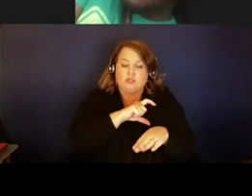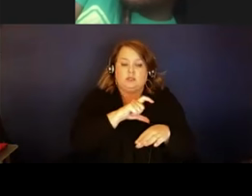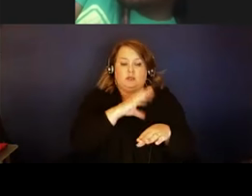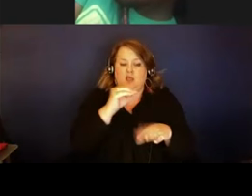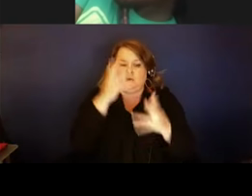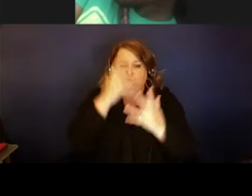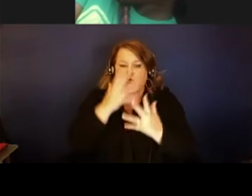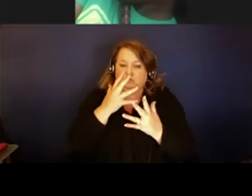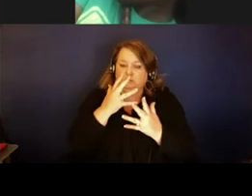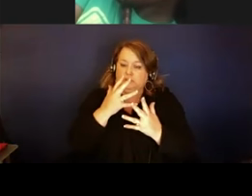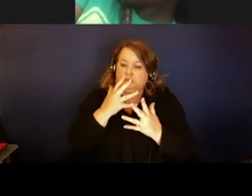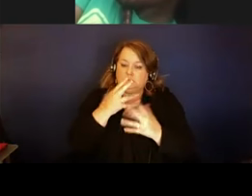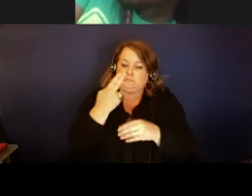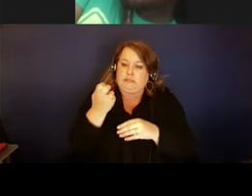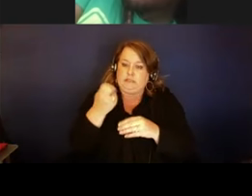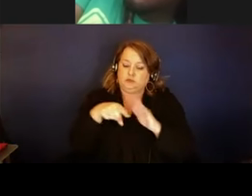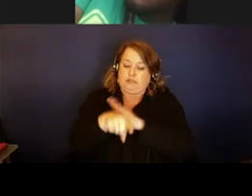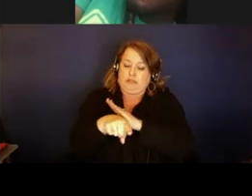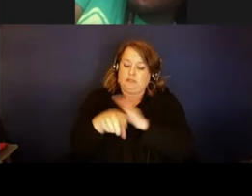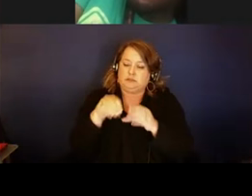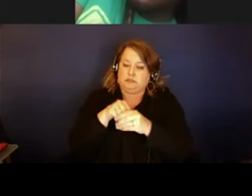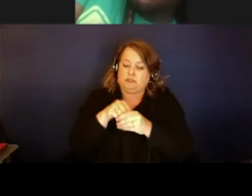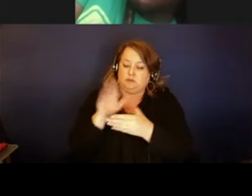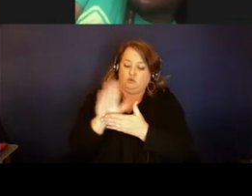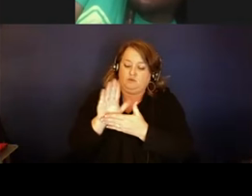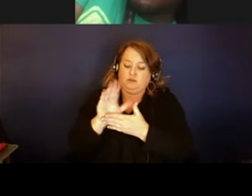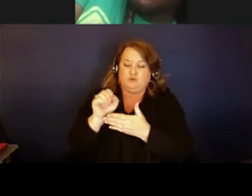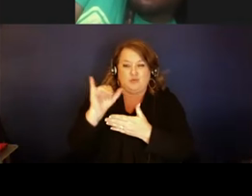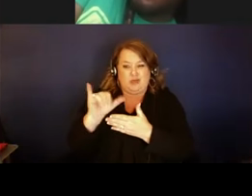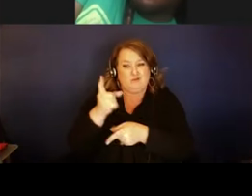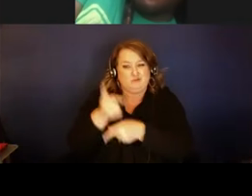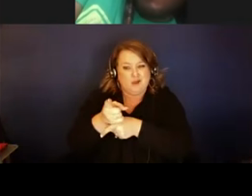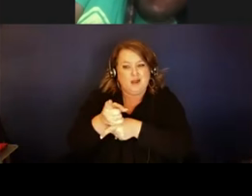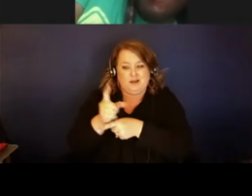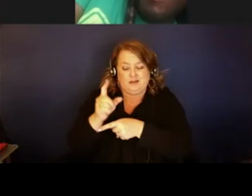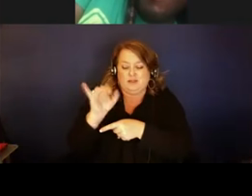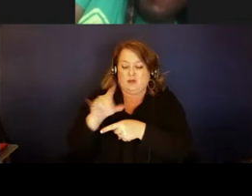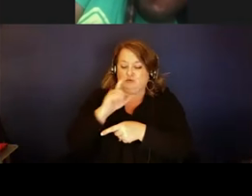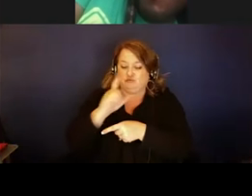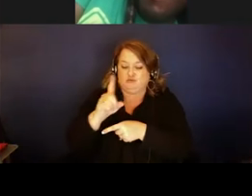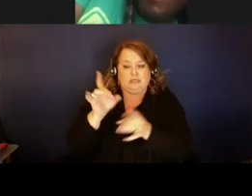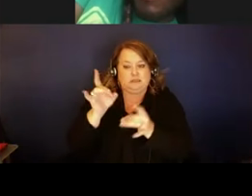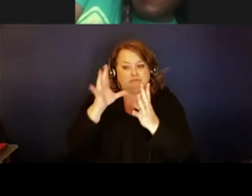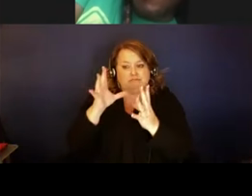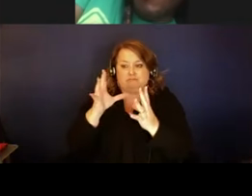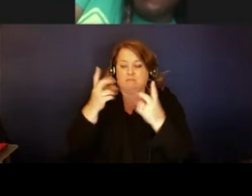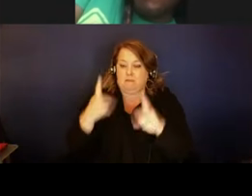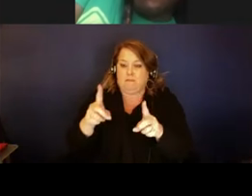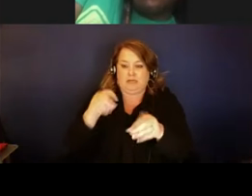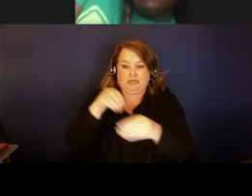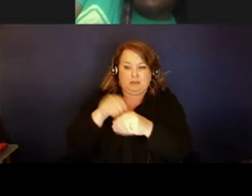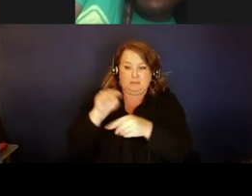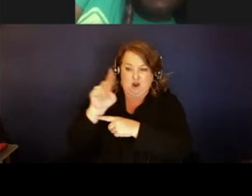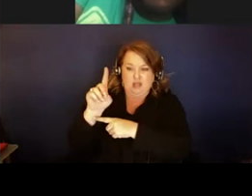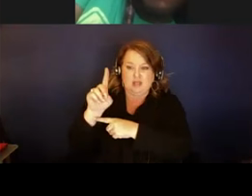was killed. And you're right, Tracy, that was a real watershed moment in Maryland around law enforcement reform